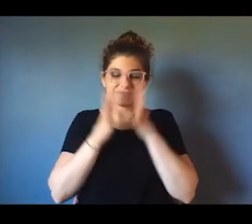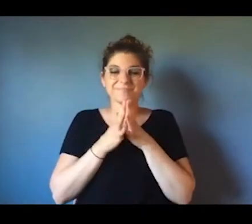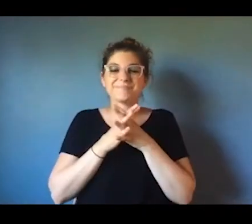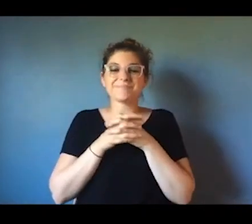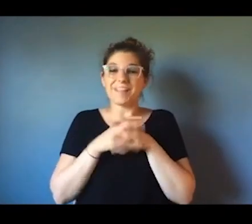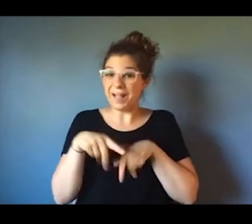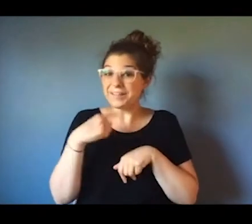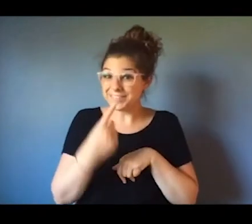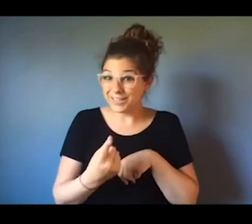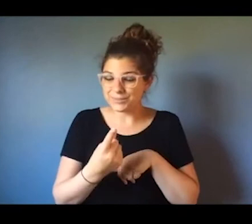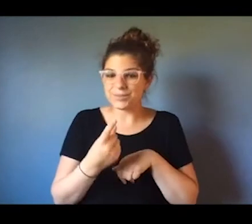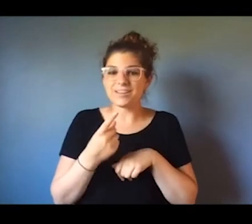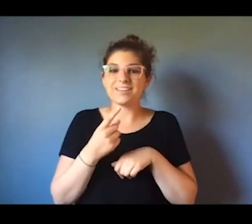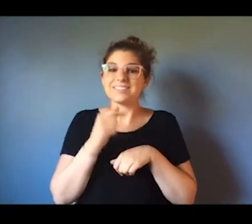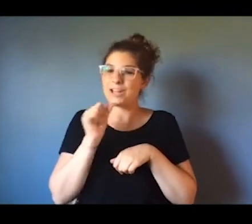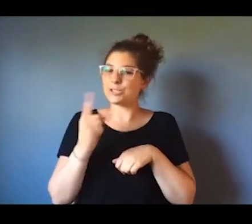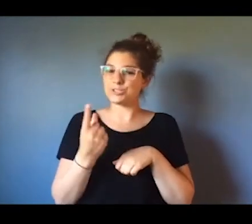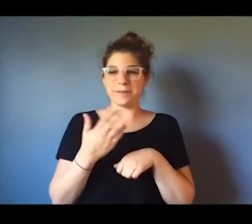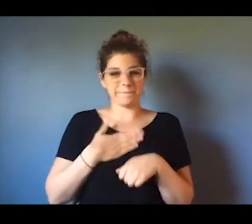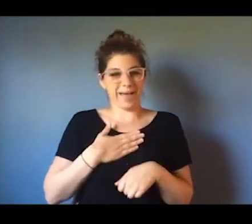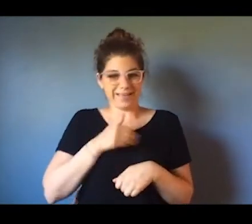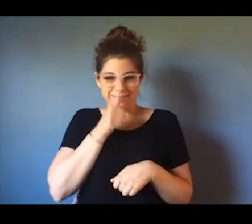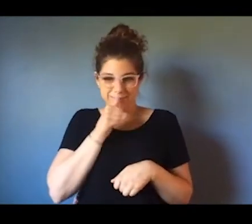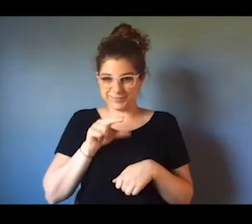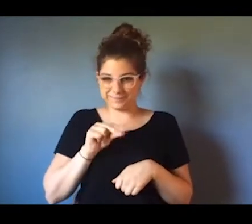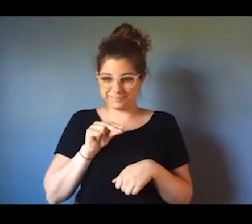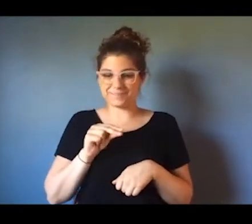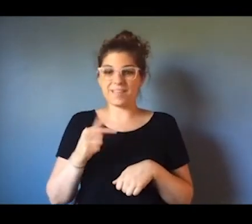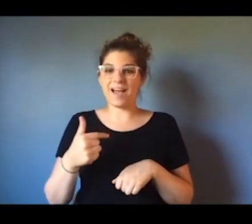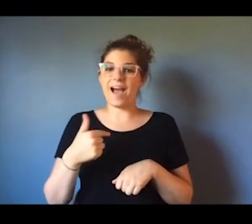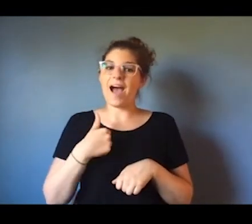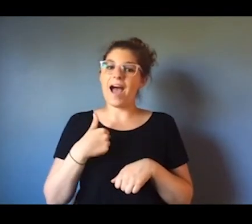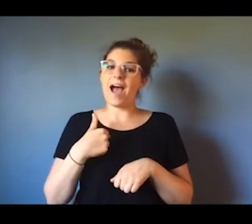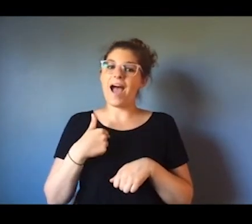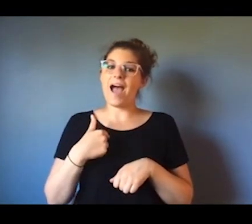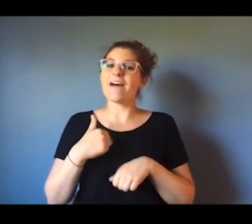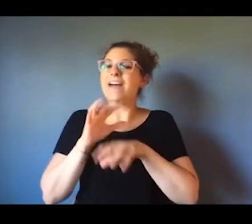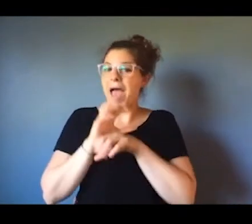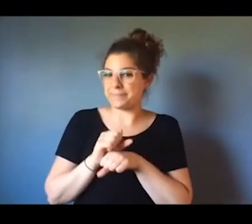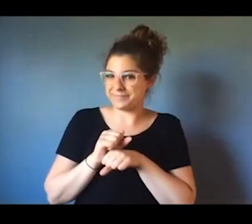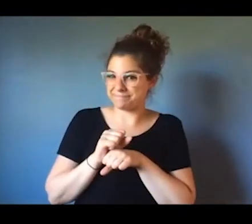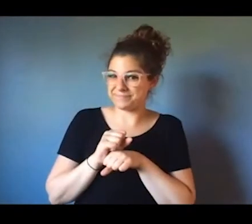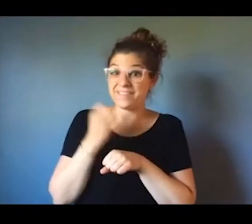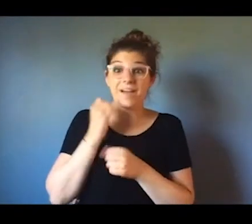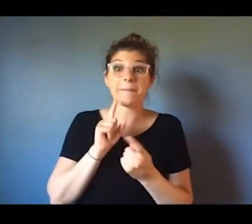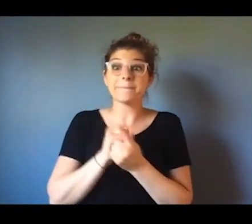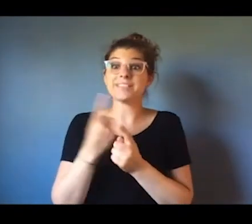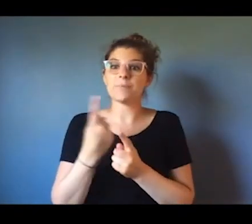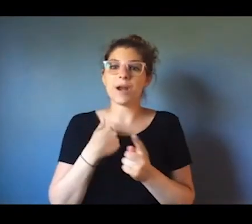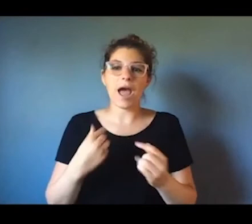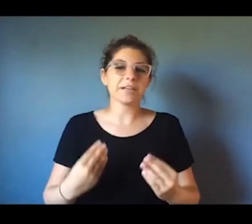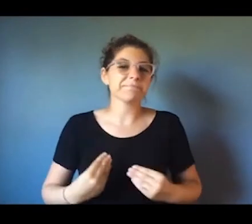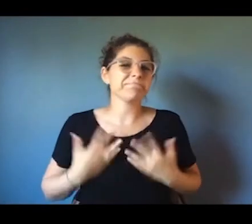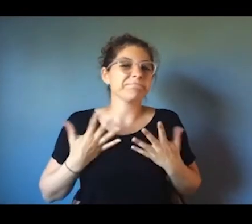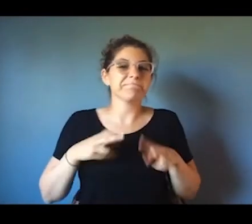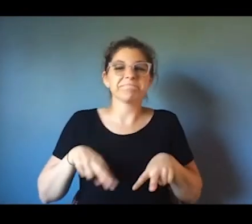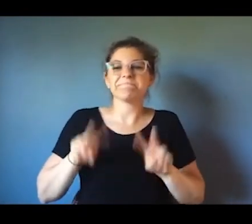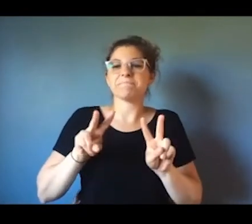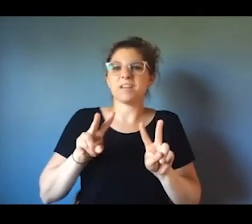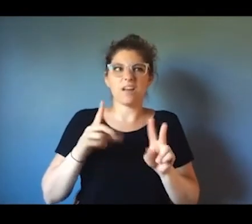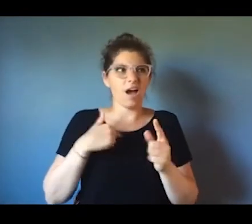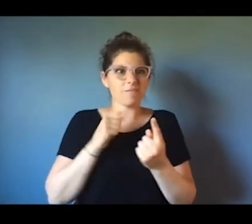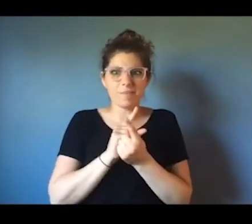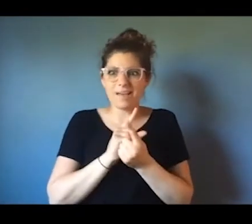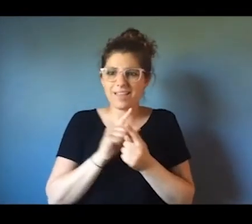Well, I'll tell you, and it's not just my secret. I have a habit whenever I meet somebody that I'd really